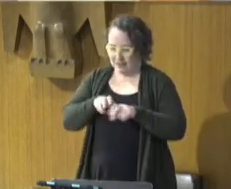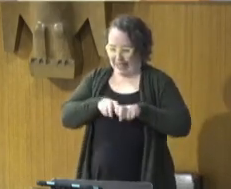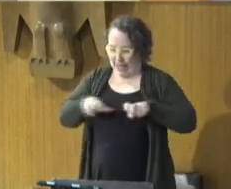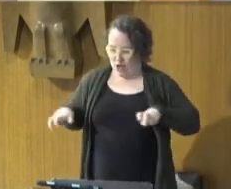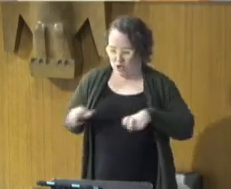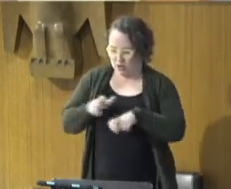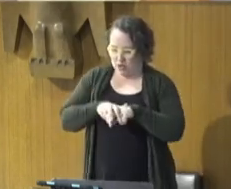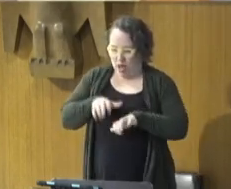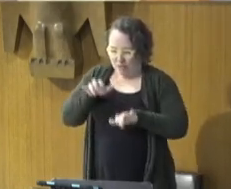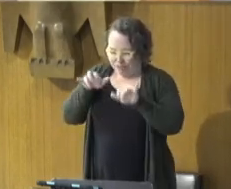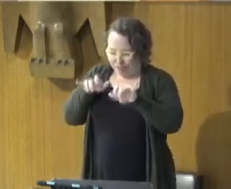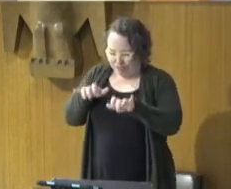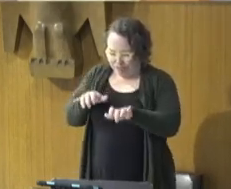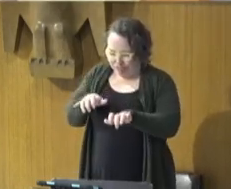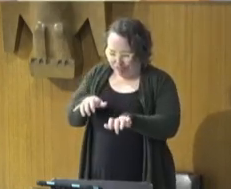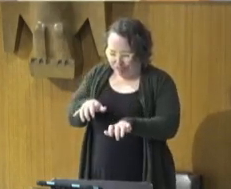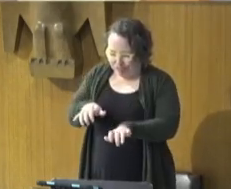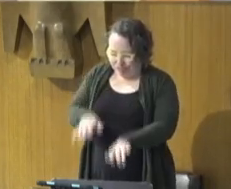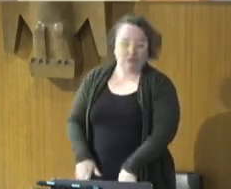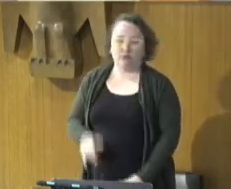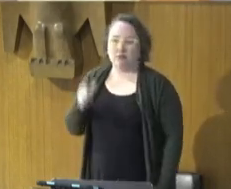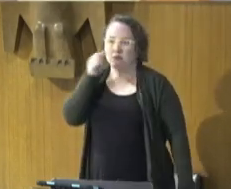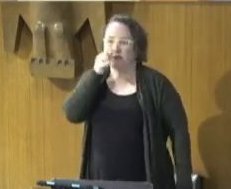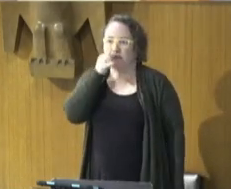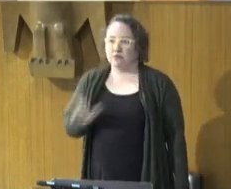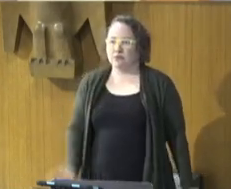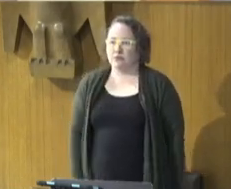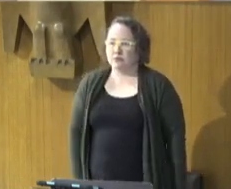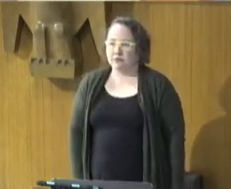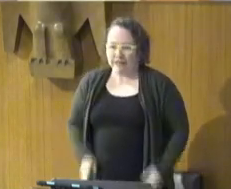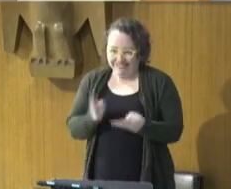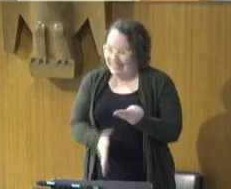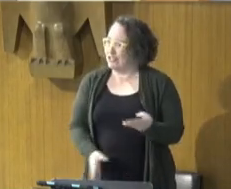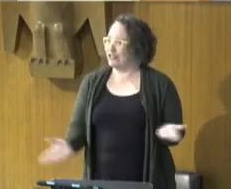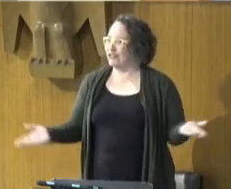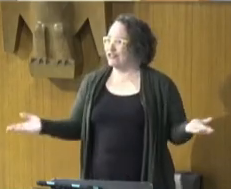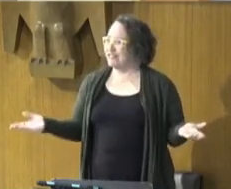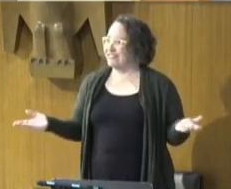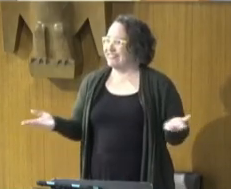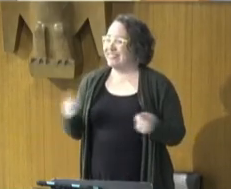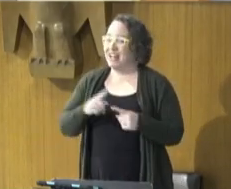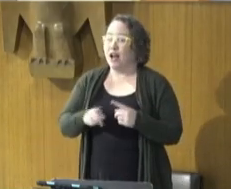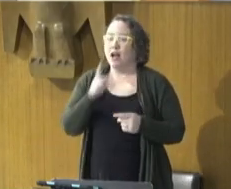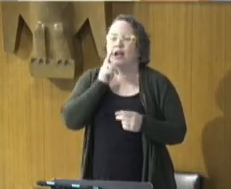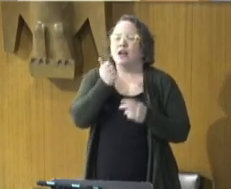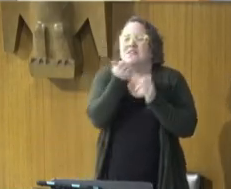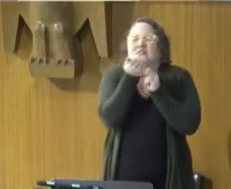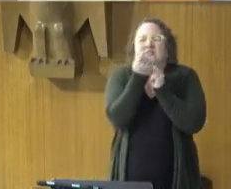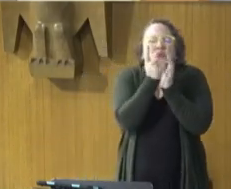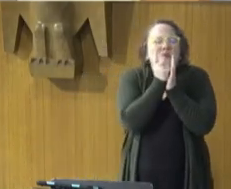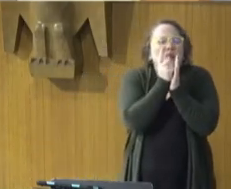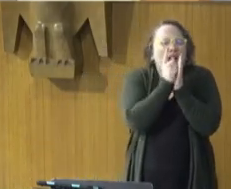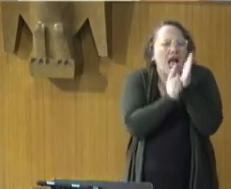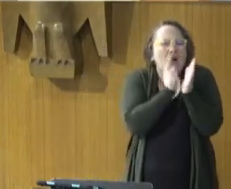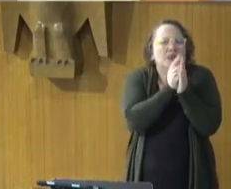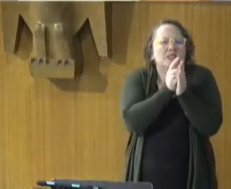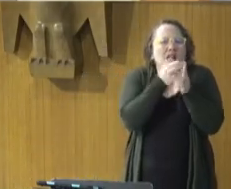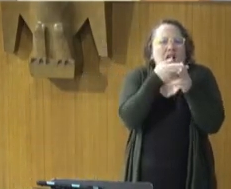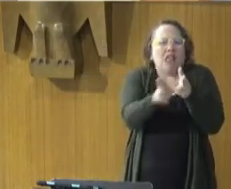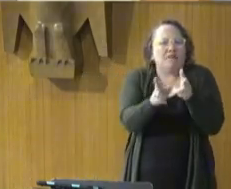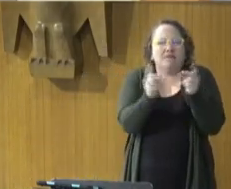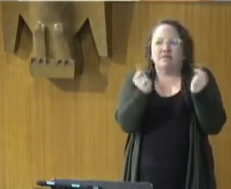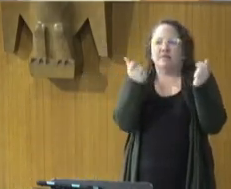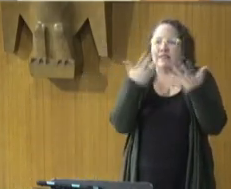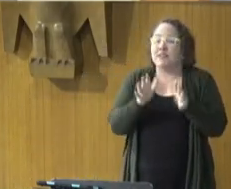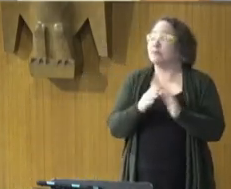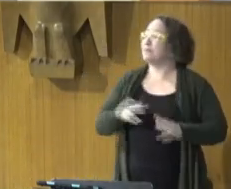couch, and just start typing until she's finished her entire sermon a few hours later. She'll just all of a